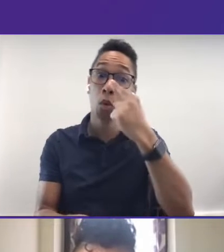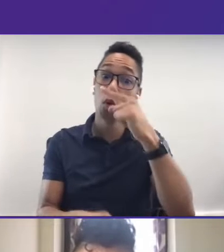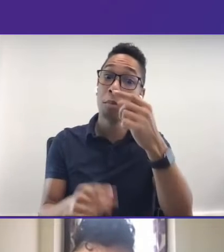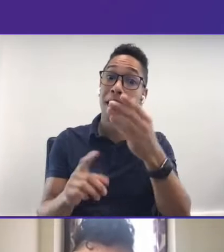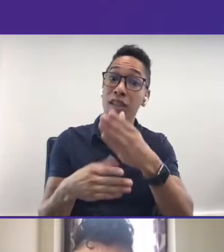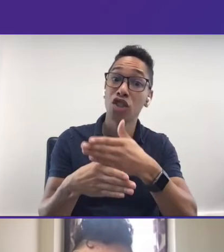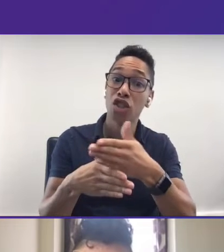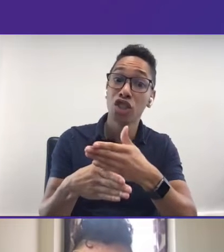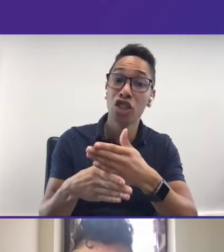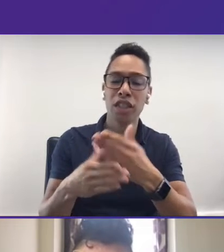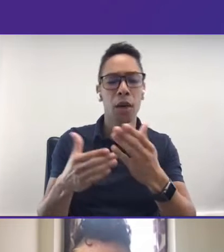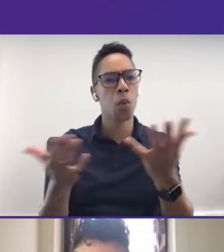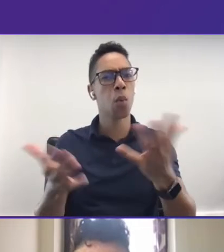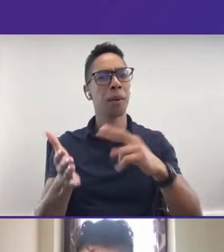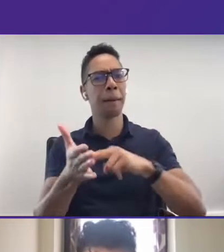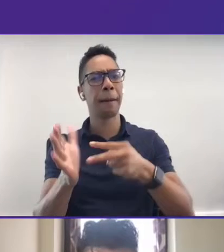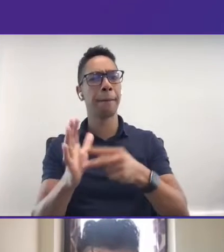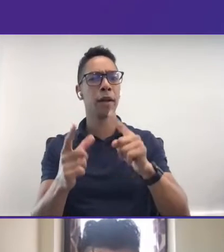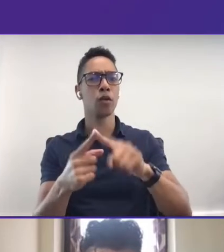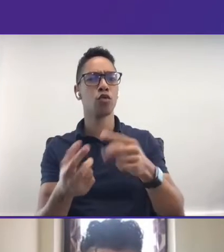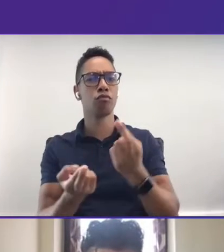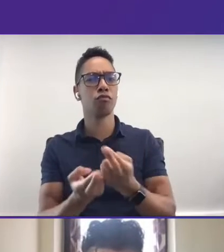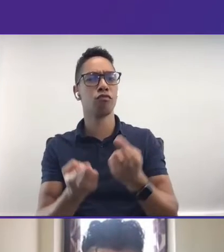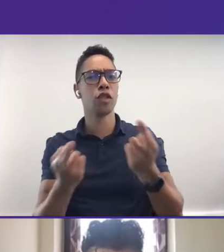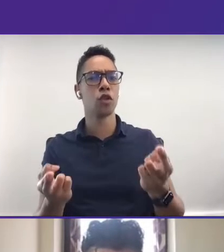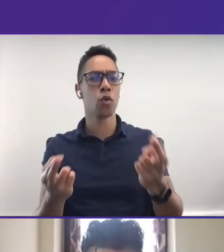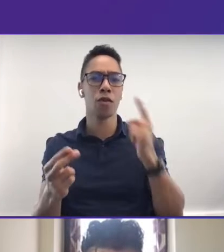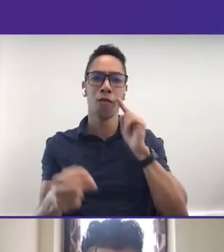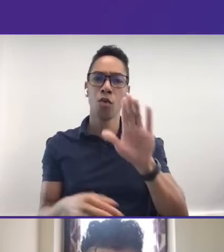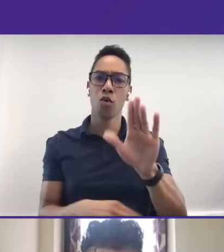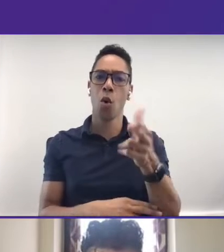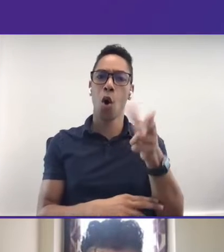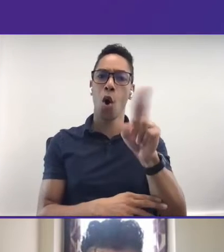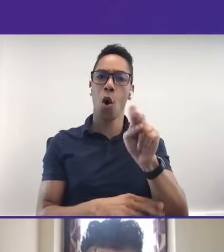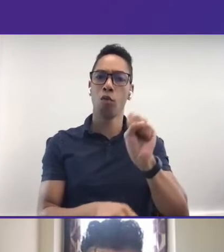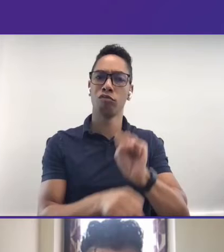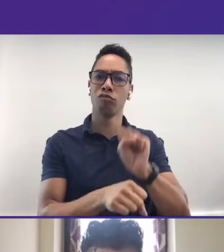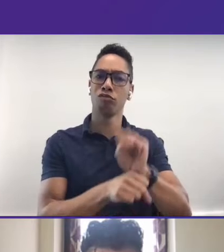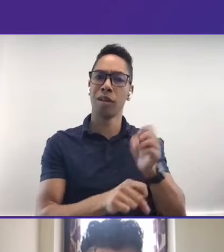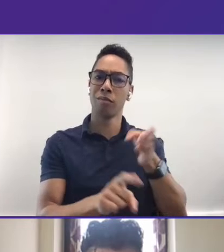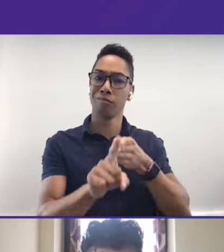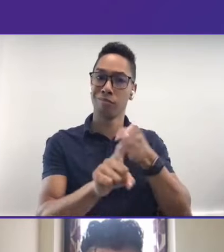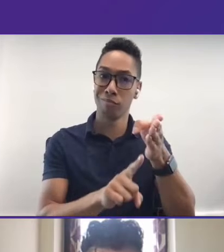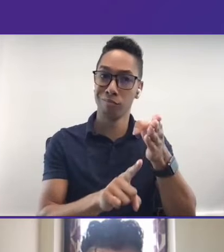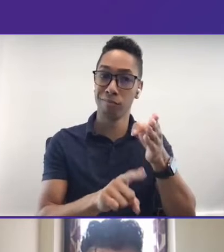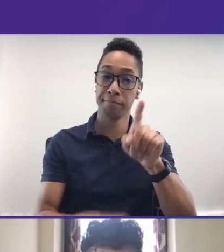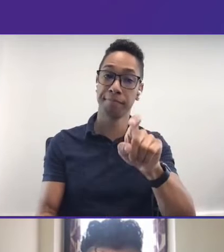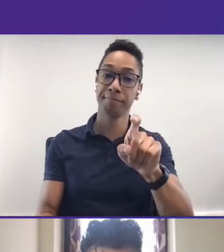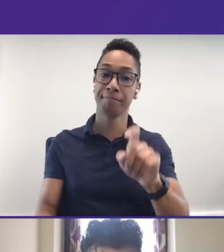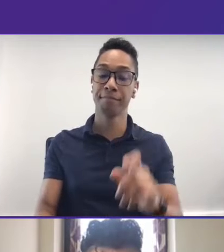be resourceful as you carve your own paths forward in your careers as artists?